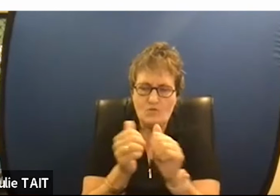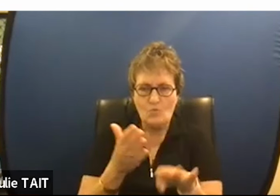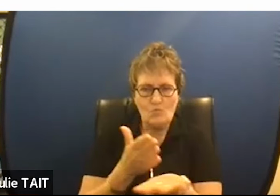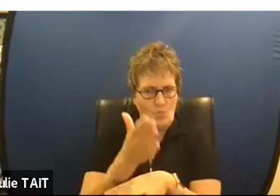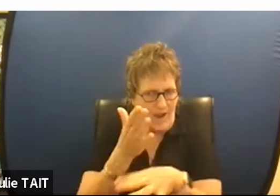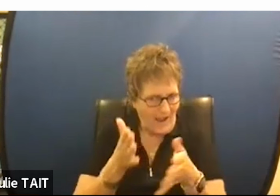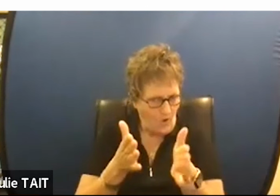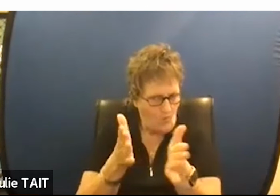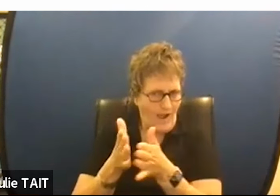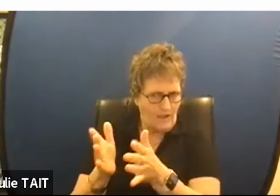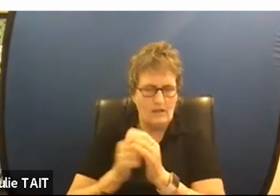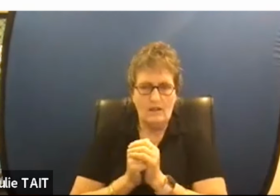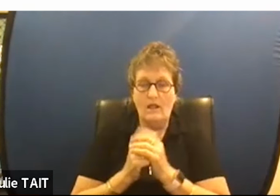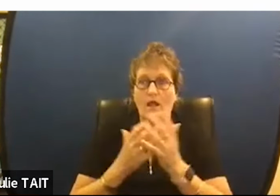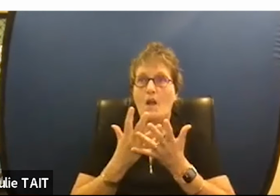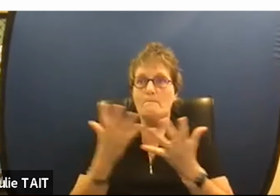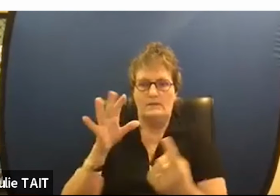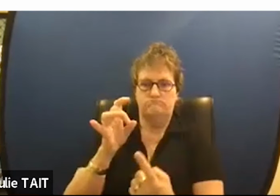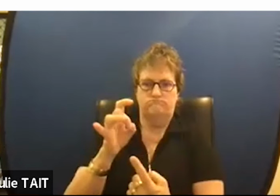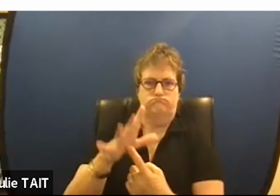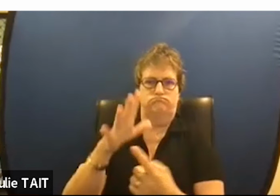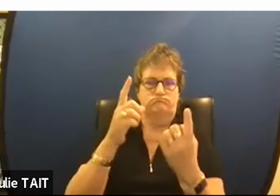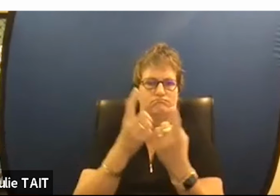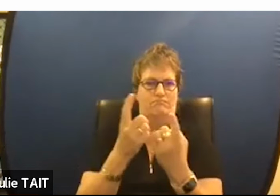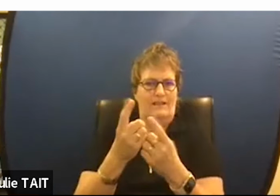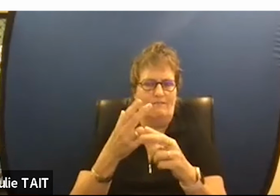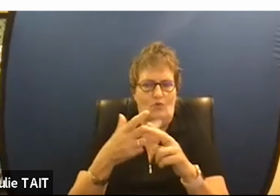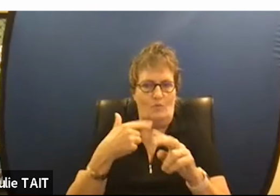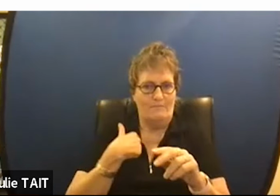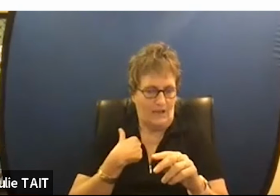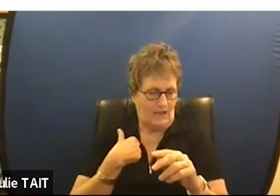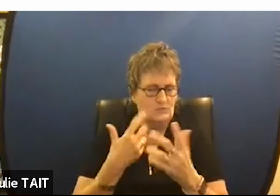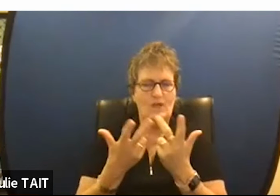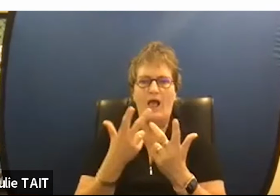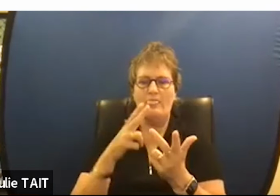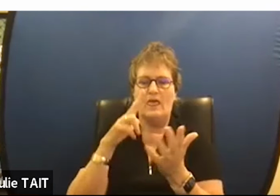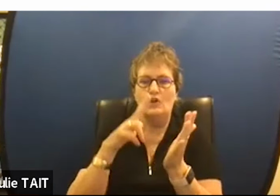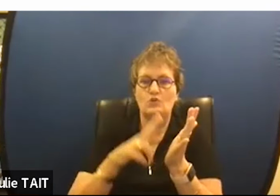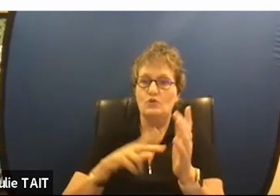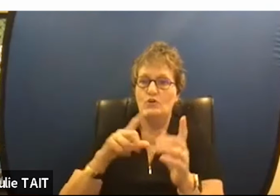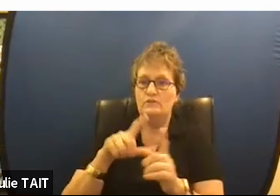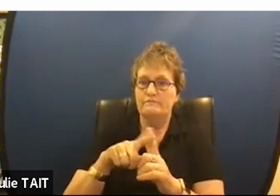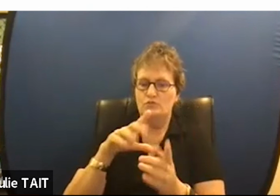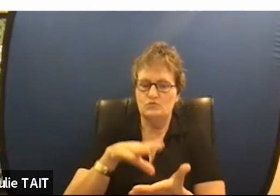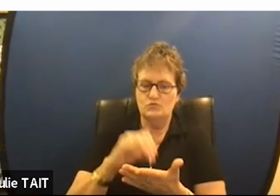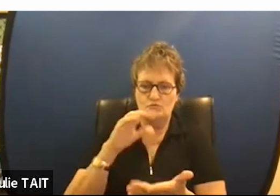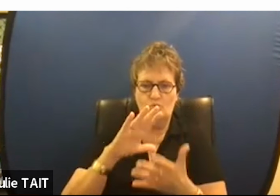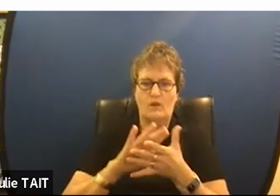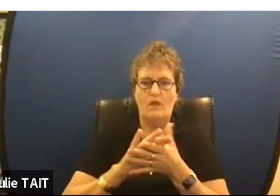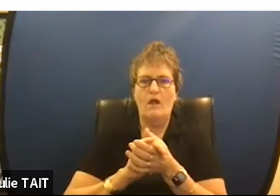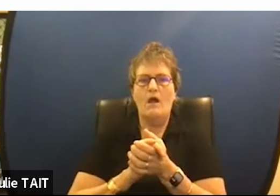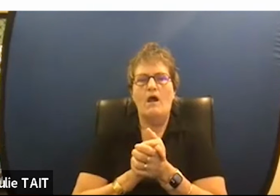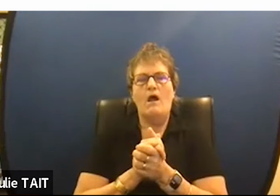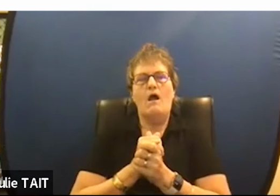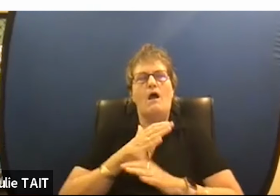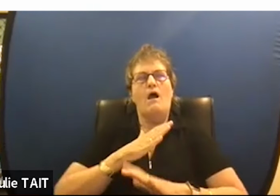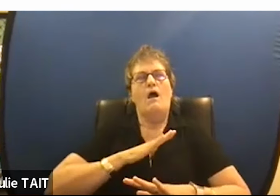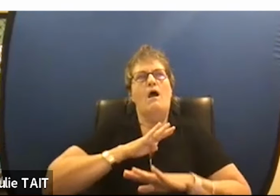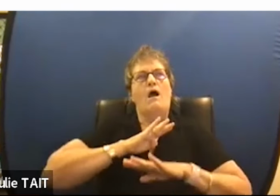the biggest standout for me during these workshops was when other neurodiverse students expressed their gratitude for finally feeling like their voices